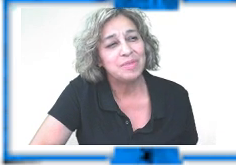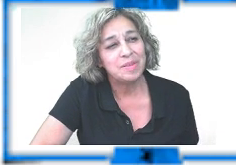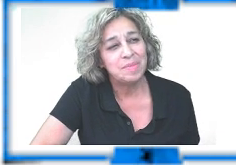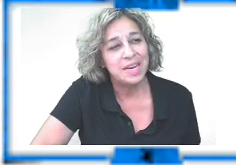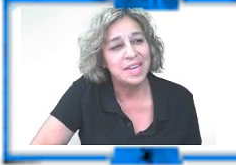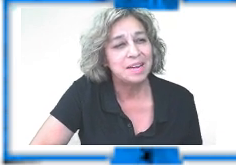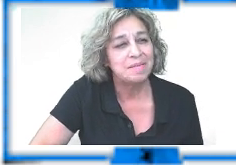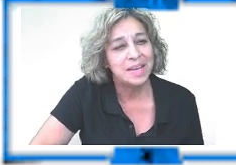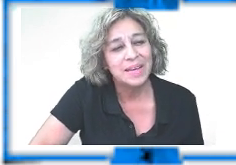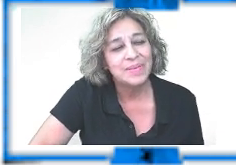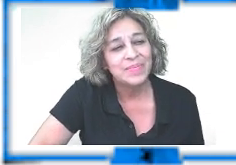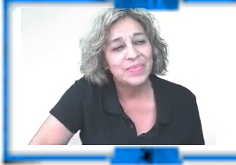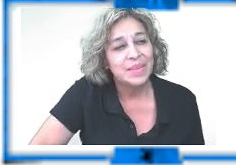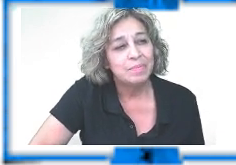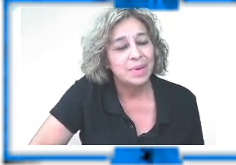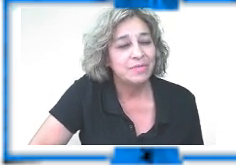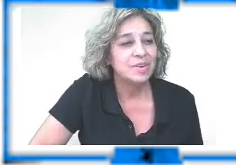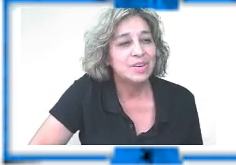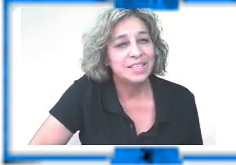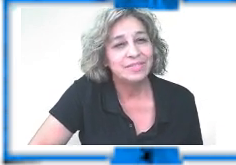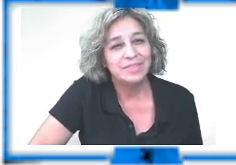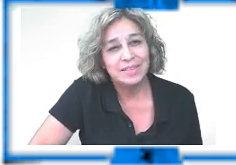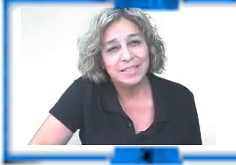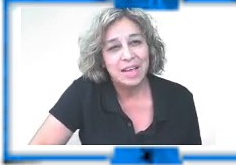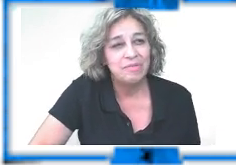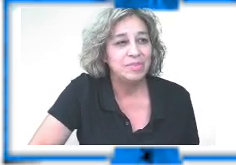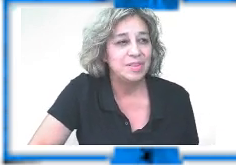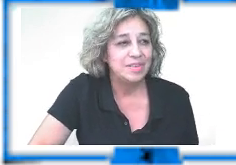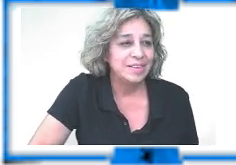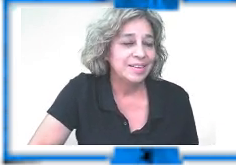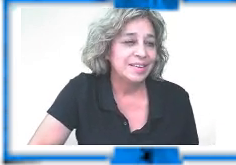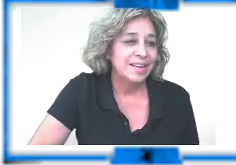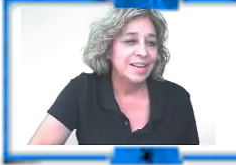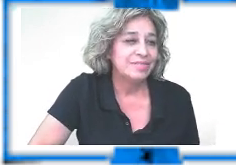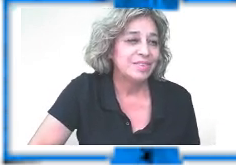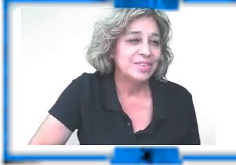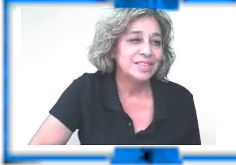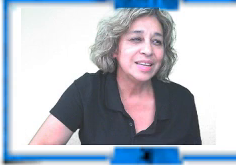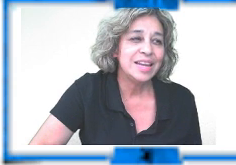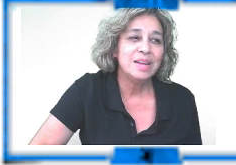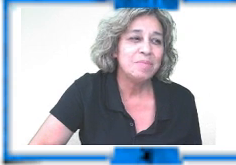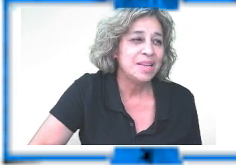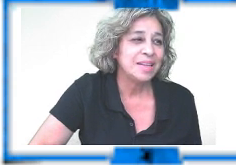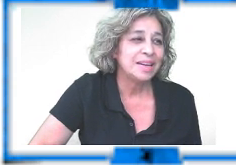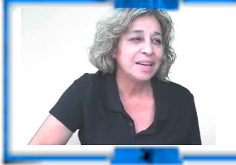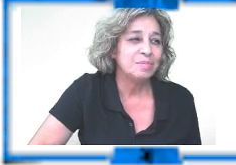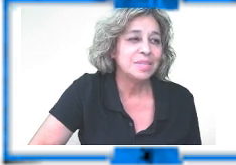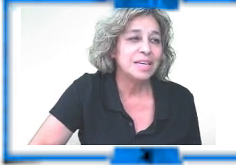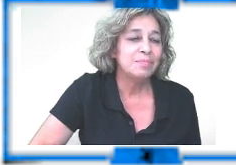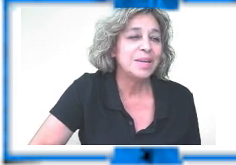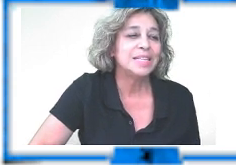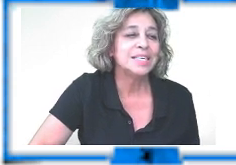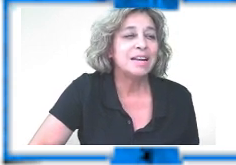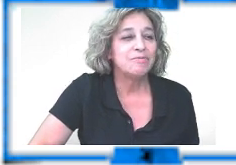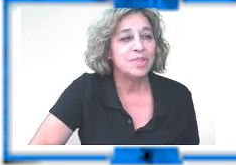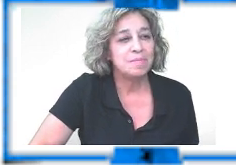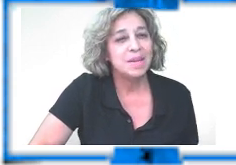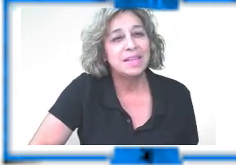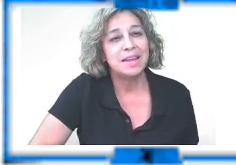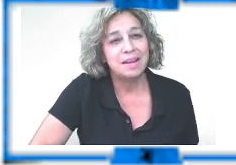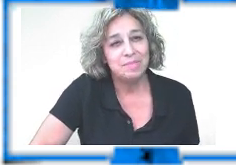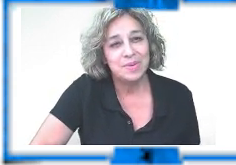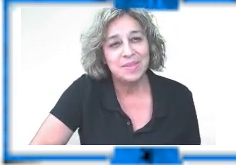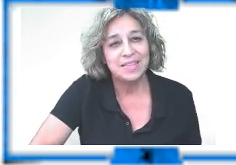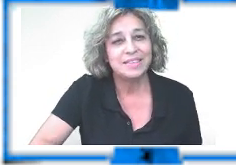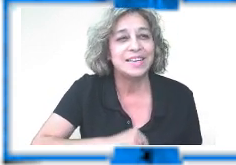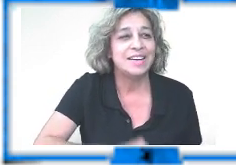don't do it for the money anyway. But of course, it's helpful. Of course, any money that comes. But it's not for the money